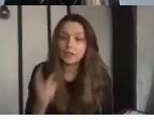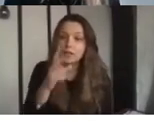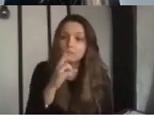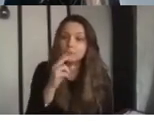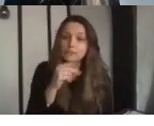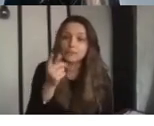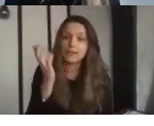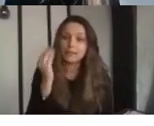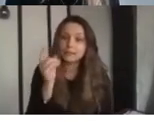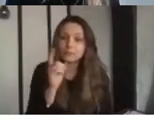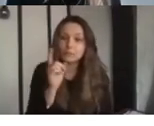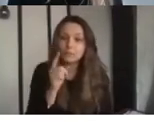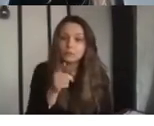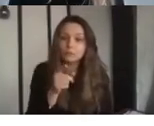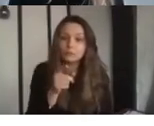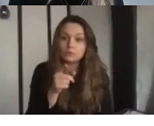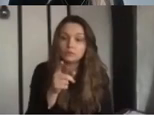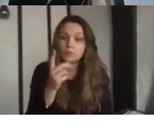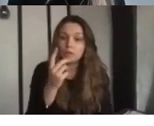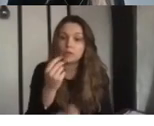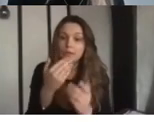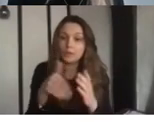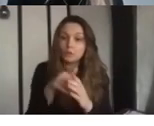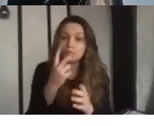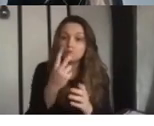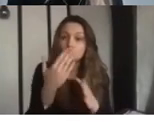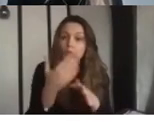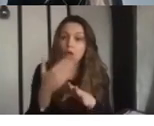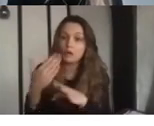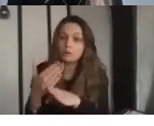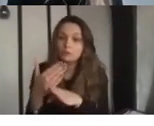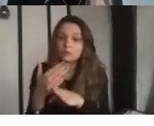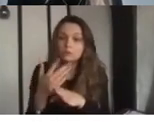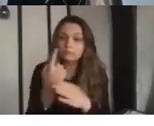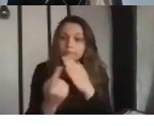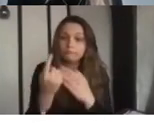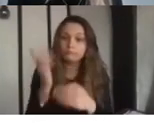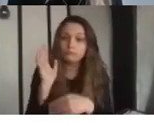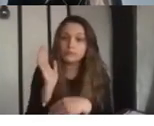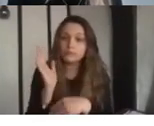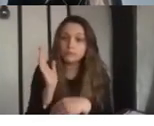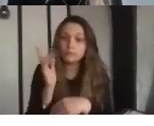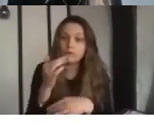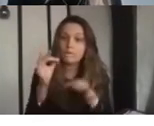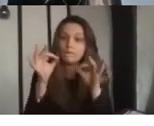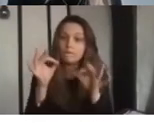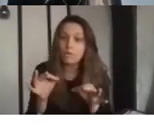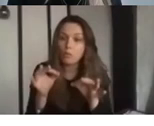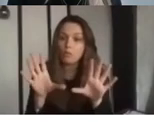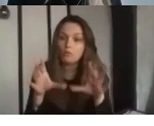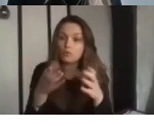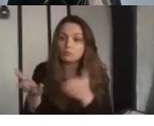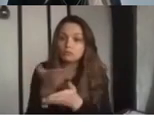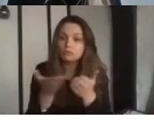listening consists of 2 tasks, an individual presentation and a formal group discussion, which is